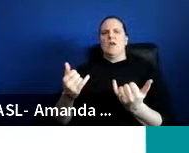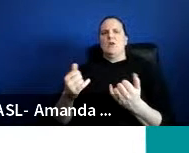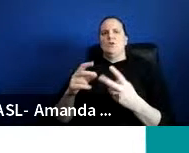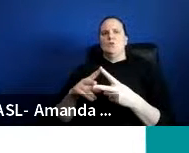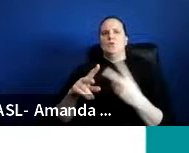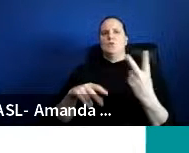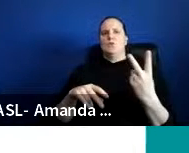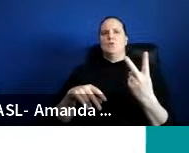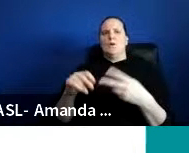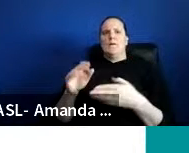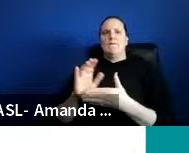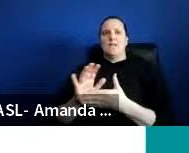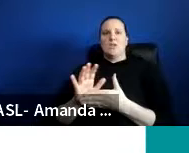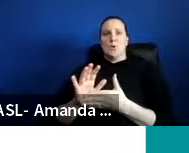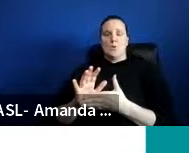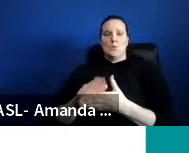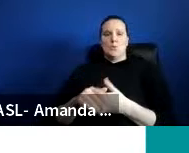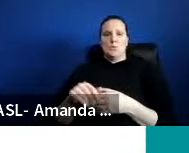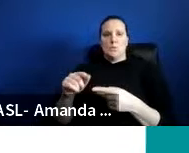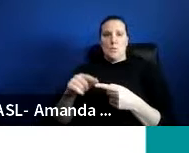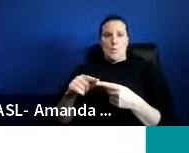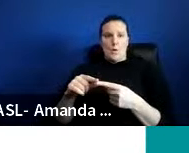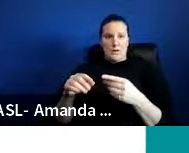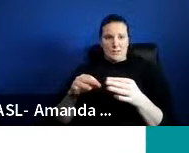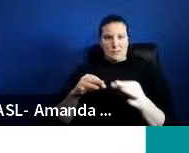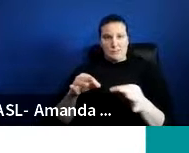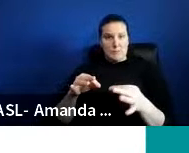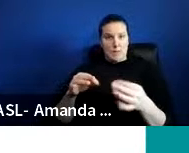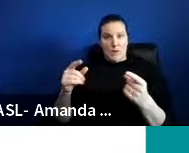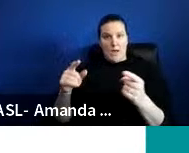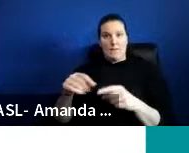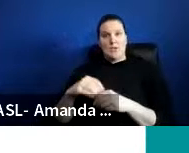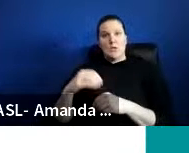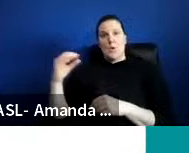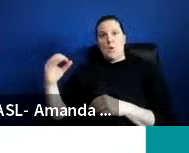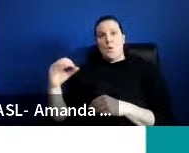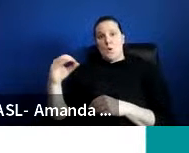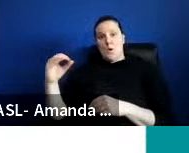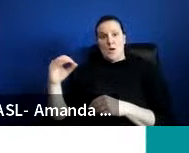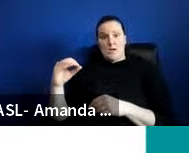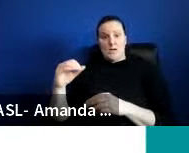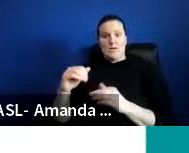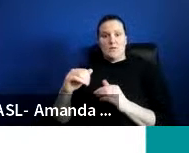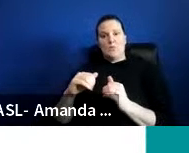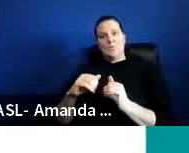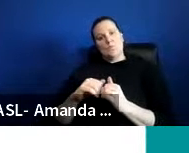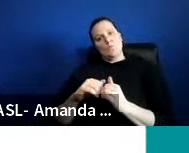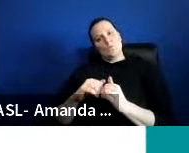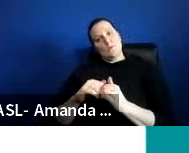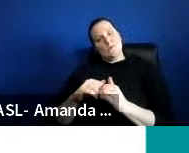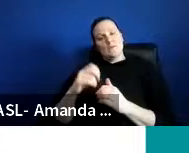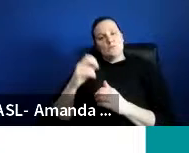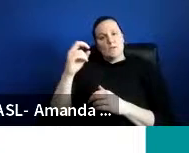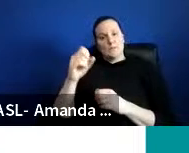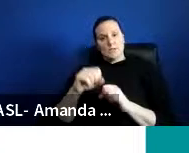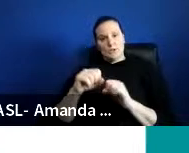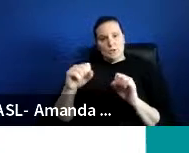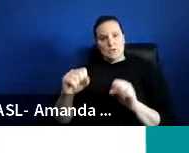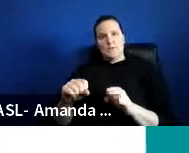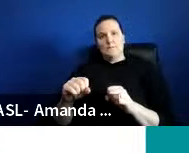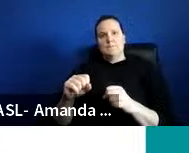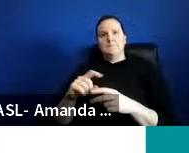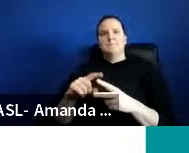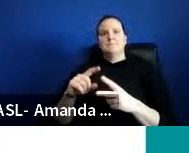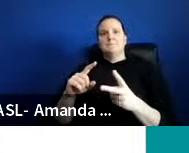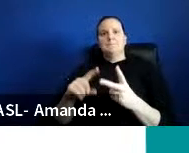videos. One is to explain what's happening in Oregon with the roadway, the transportation system, and